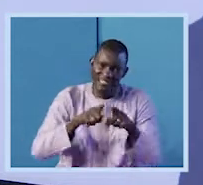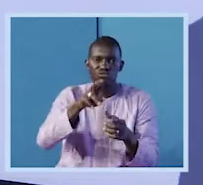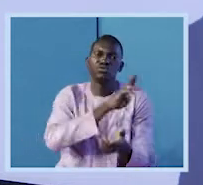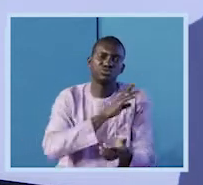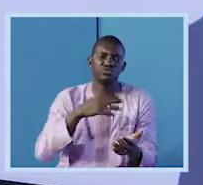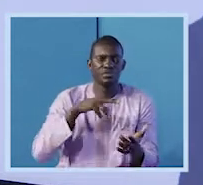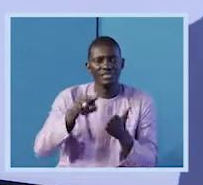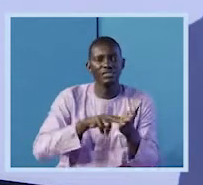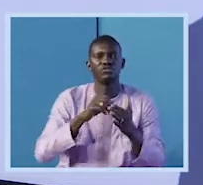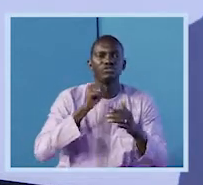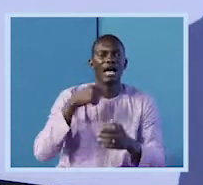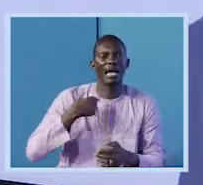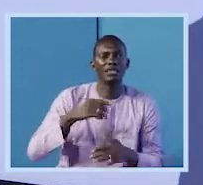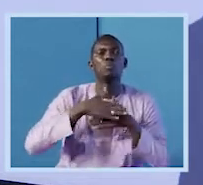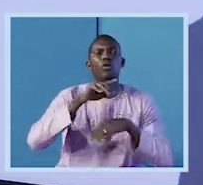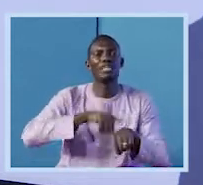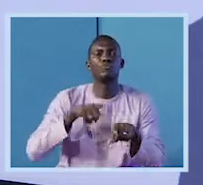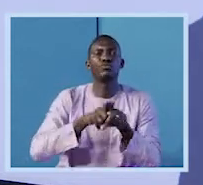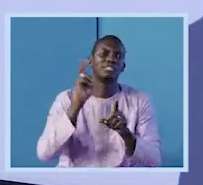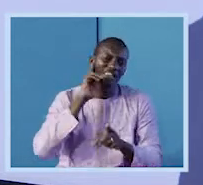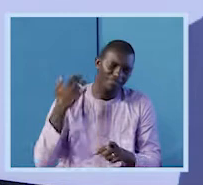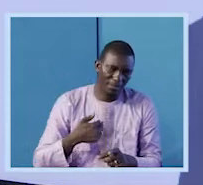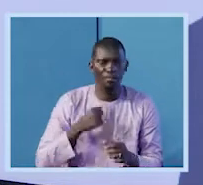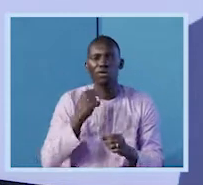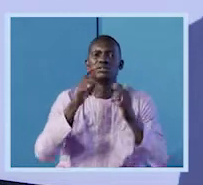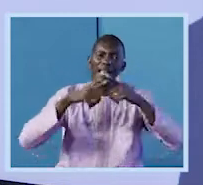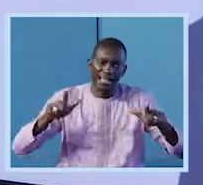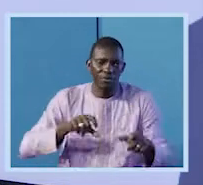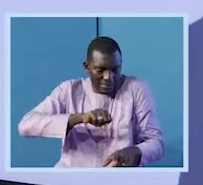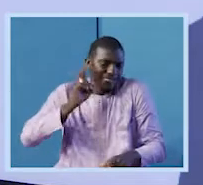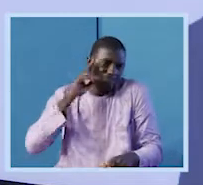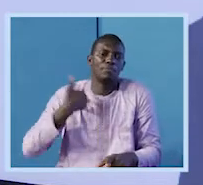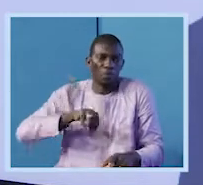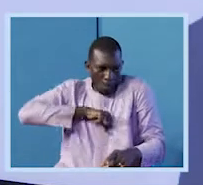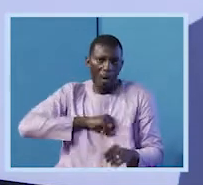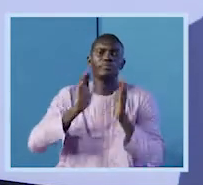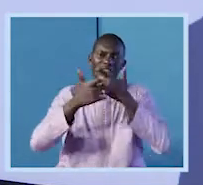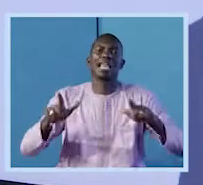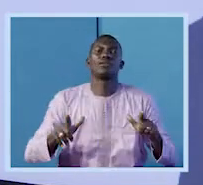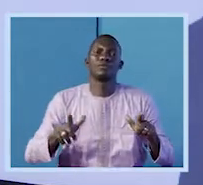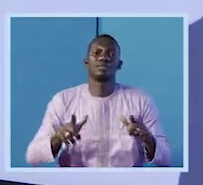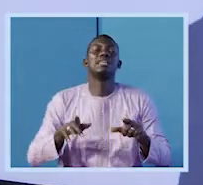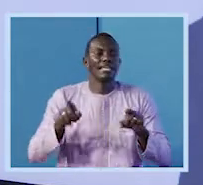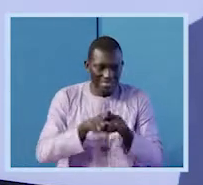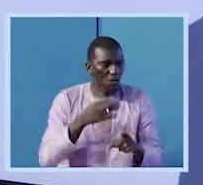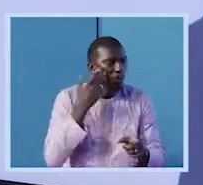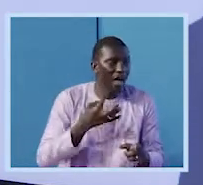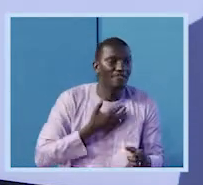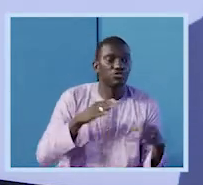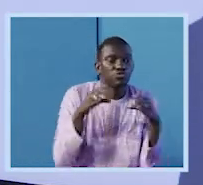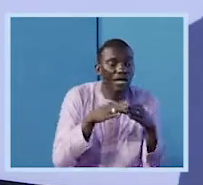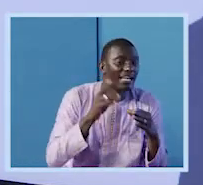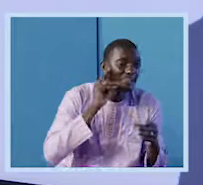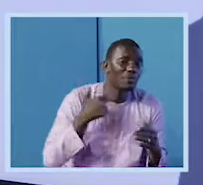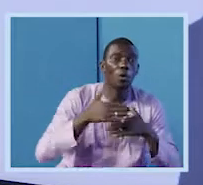spend more time with deaf people because the language is theirs, and then when you spend more time with them,